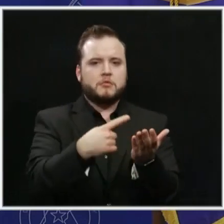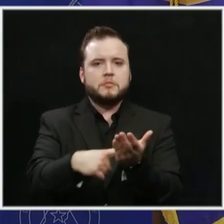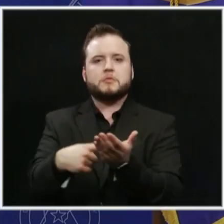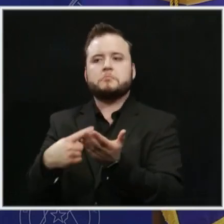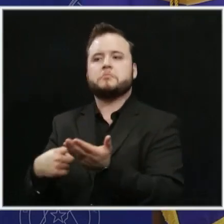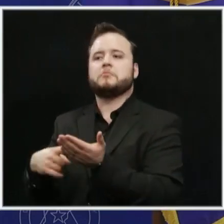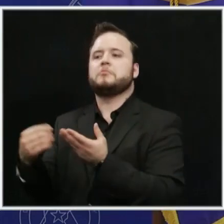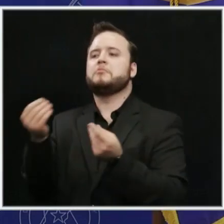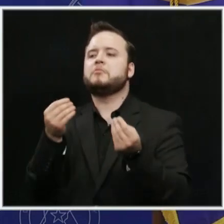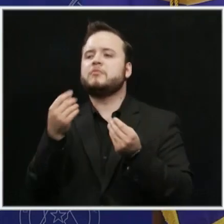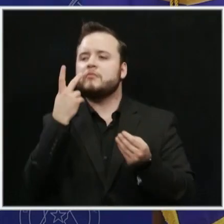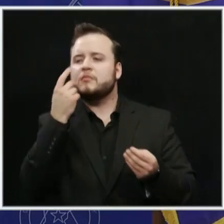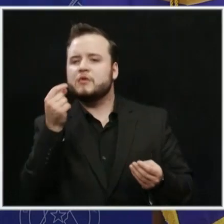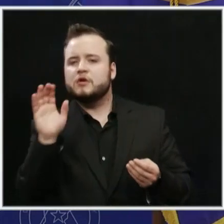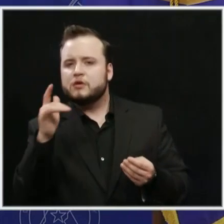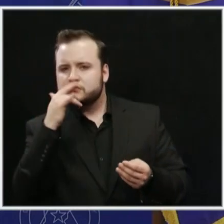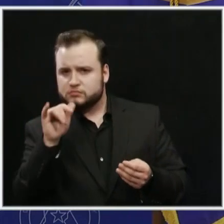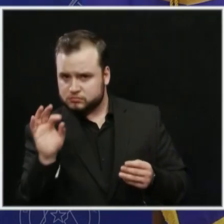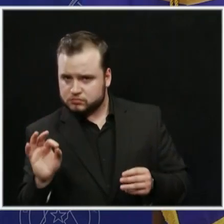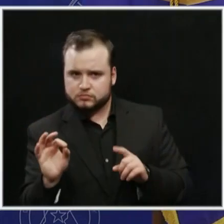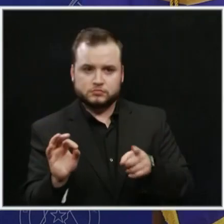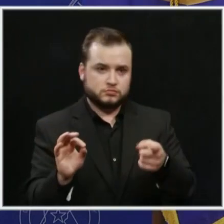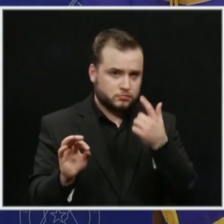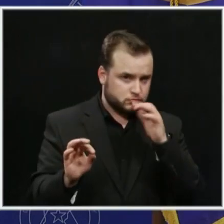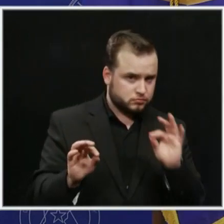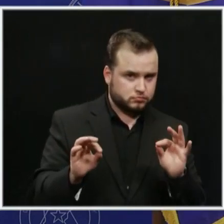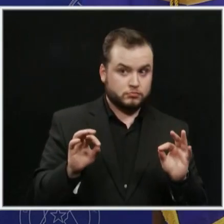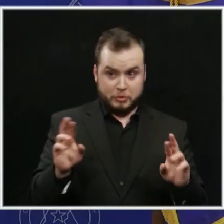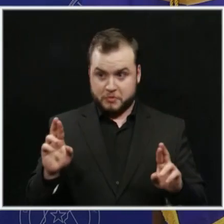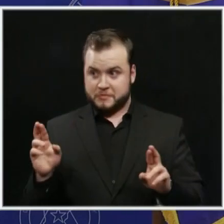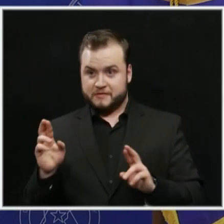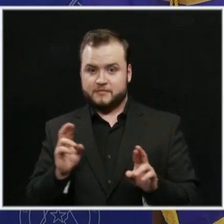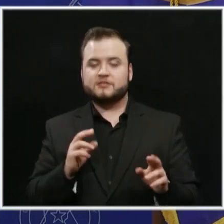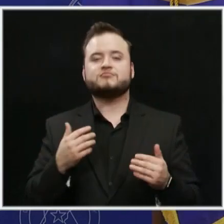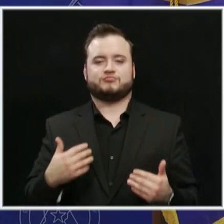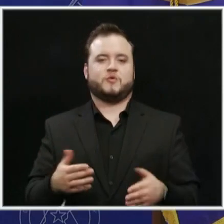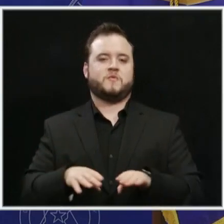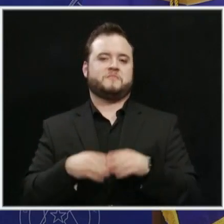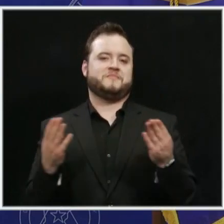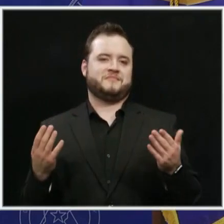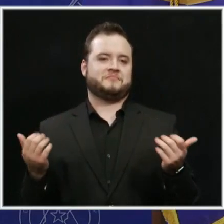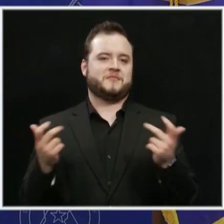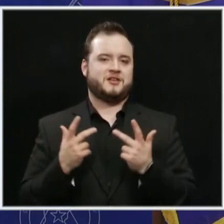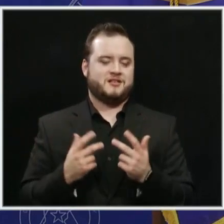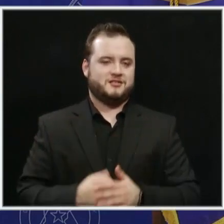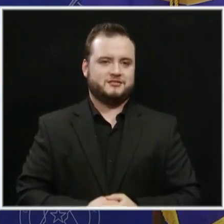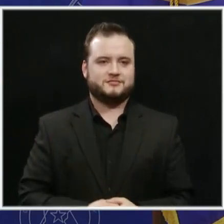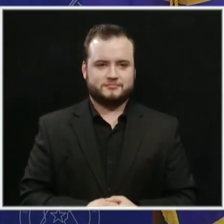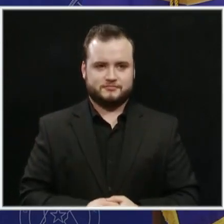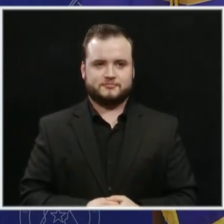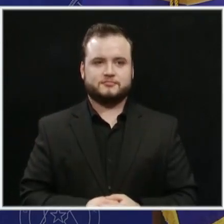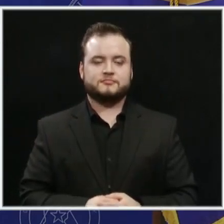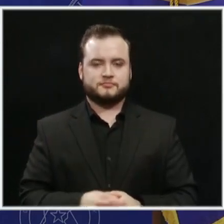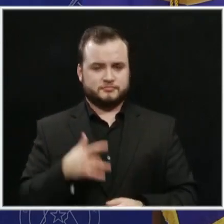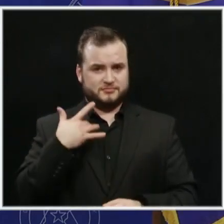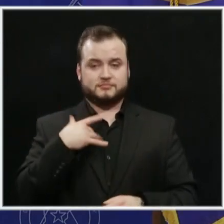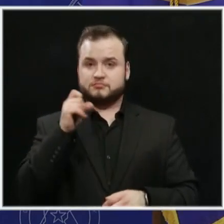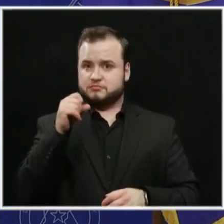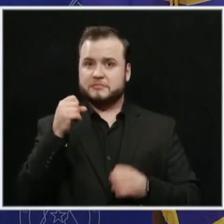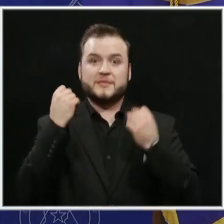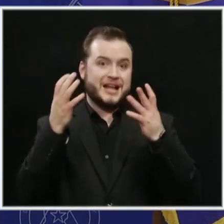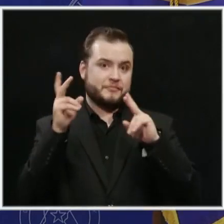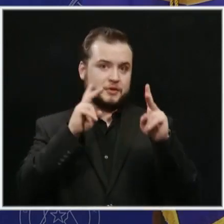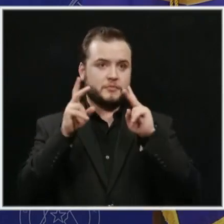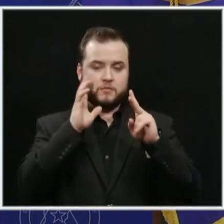practices. That's exactly what was asked of us, and we think we can. We think we can move significant folks. Again, never overstepping it and putting